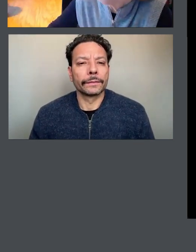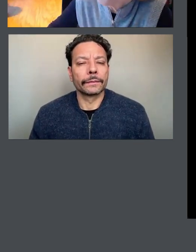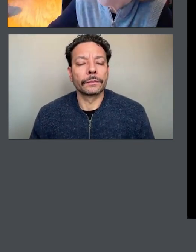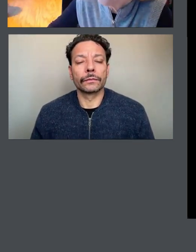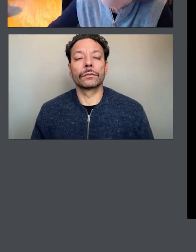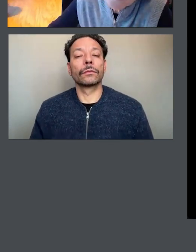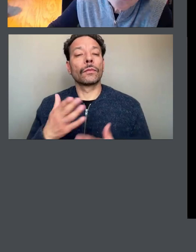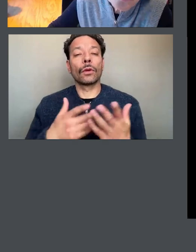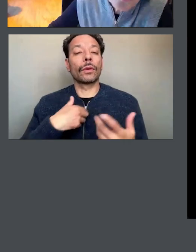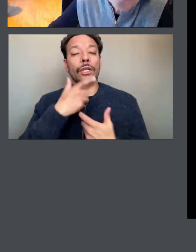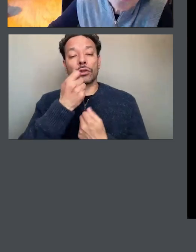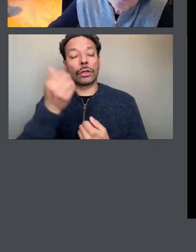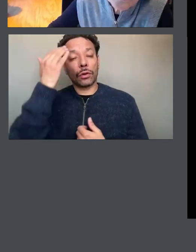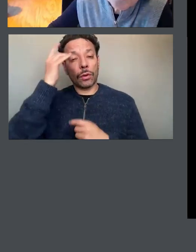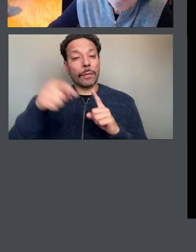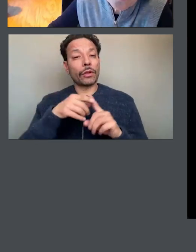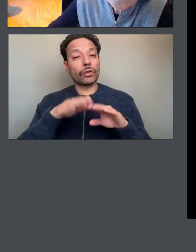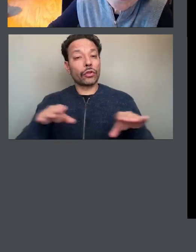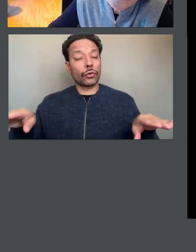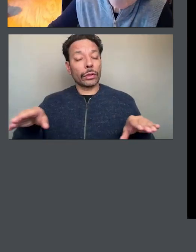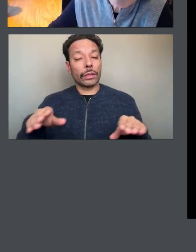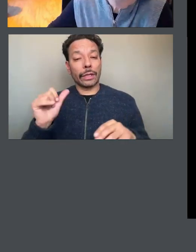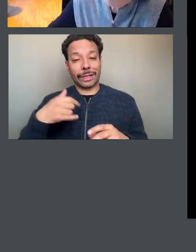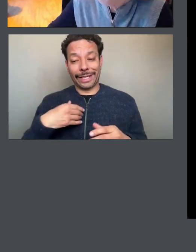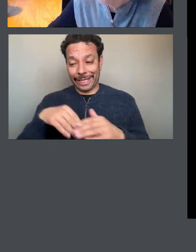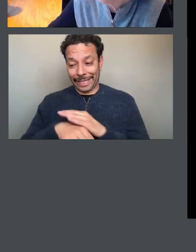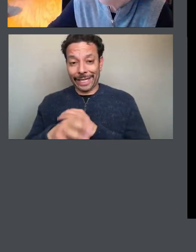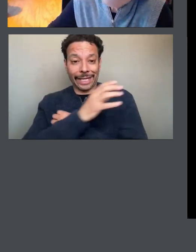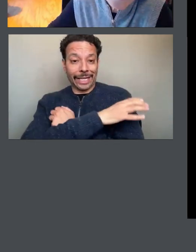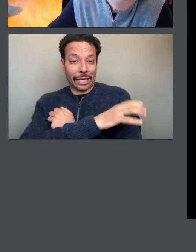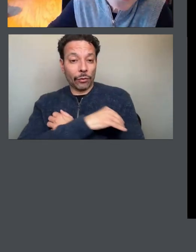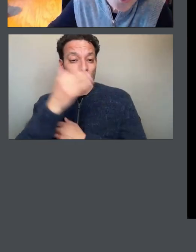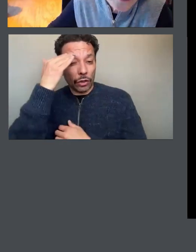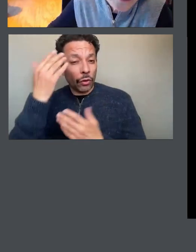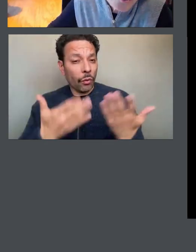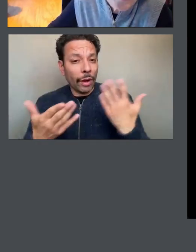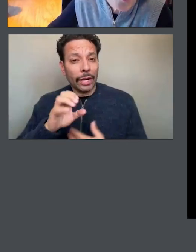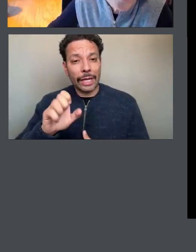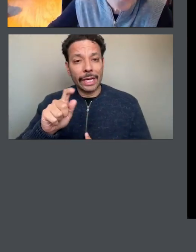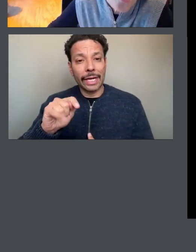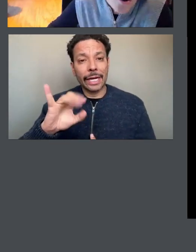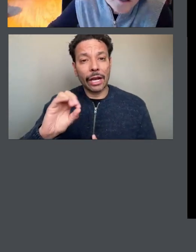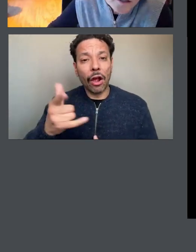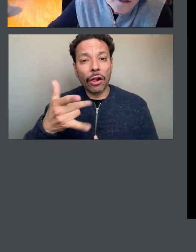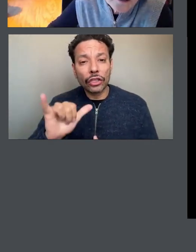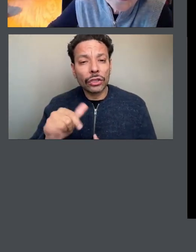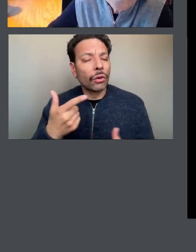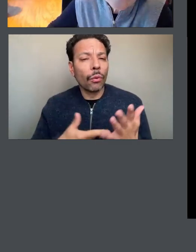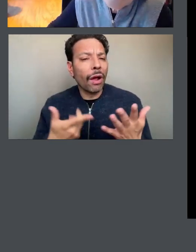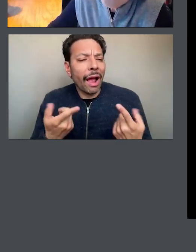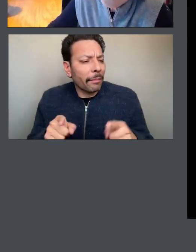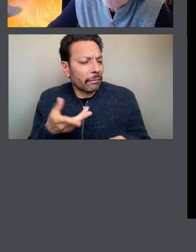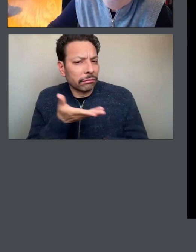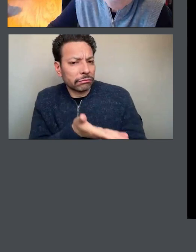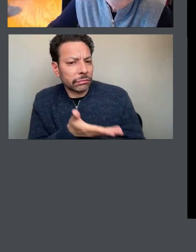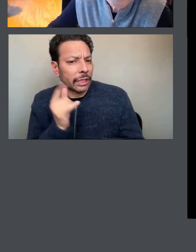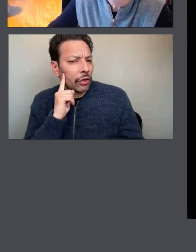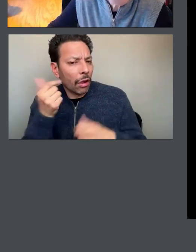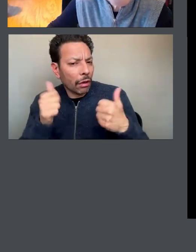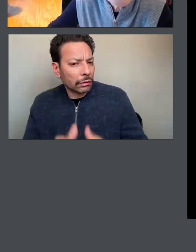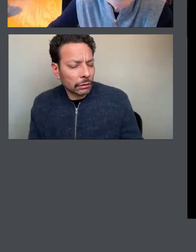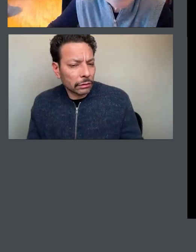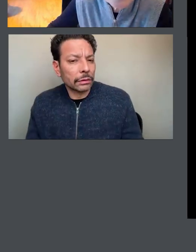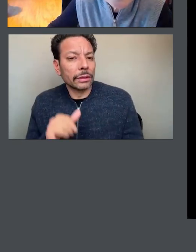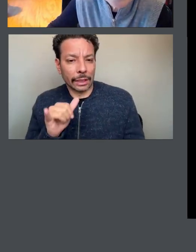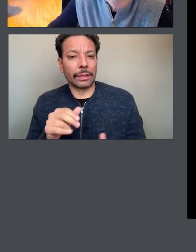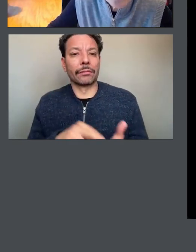interested in knowing about children who come into our clinics is, do we know what the etiology is? Do we know what caused the hearing loss? Because that can